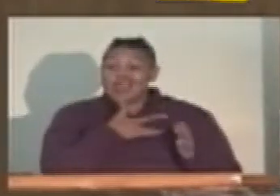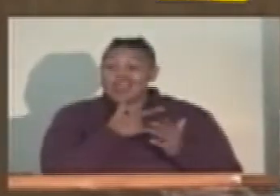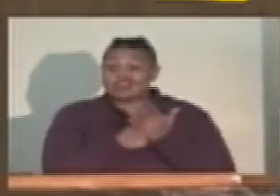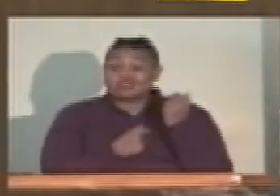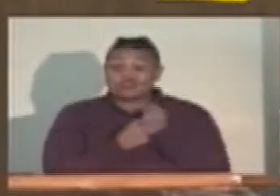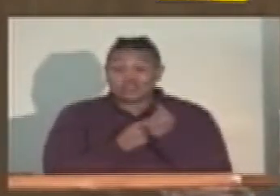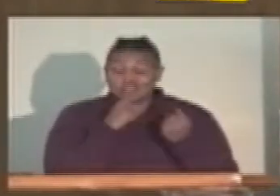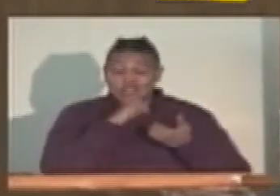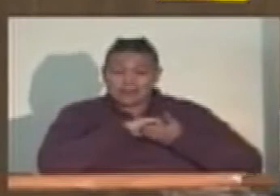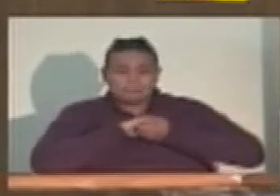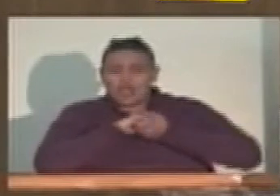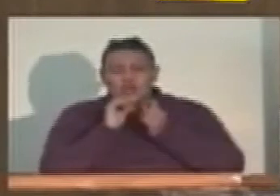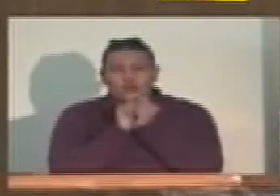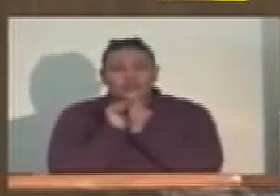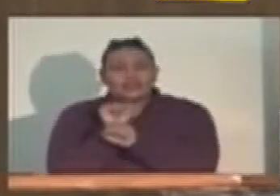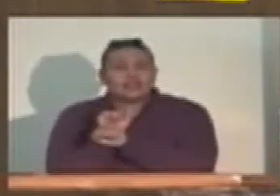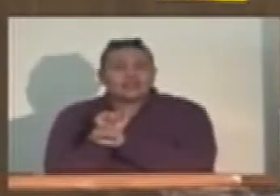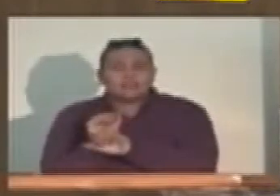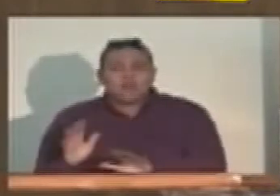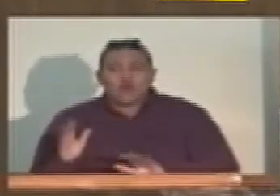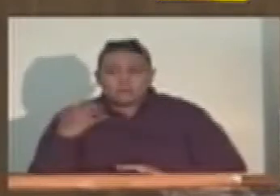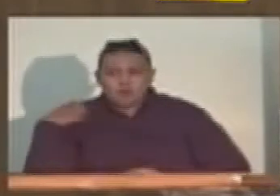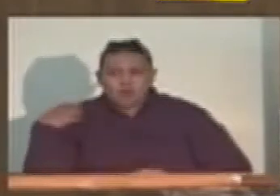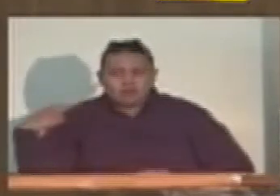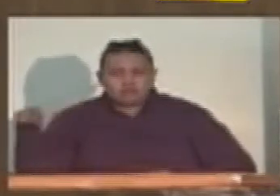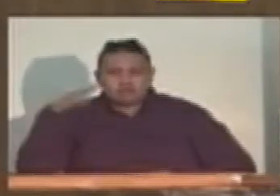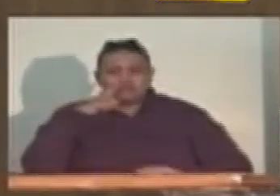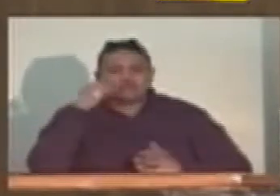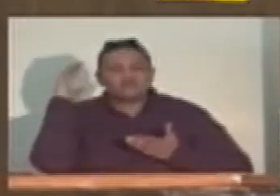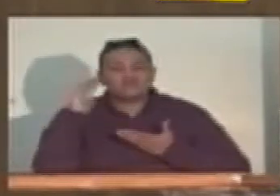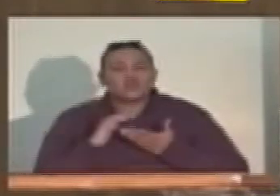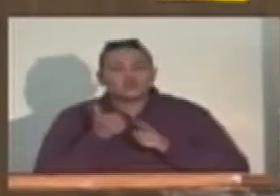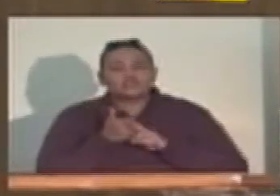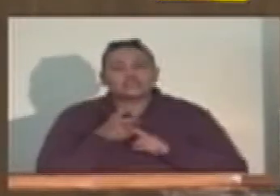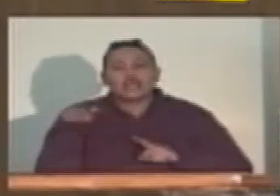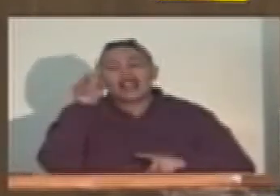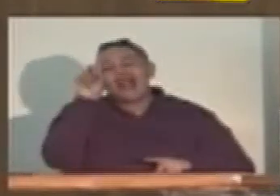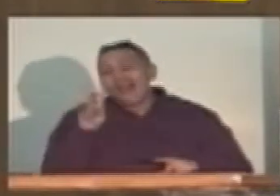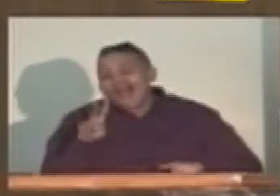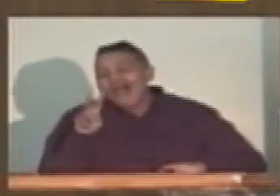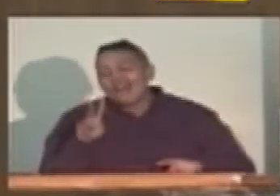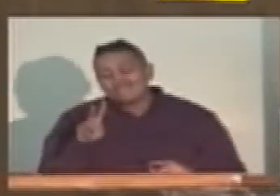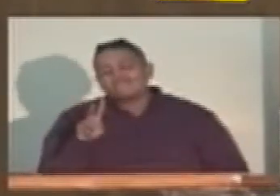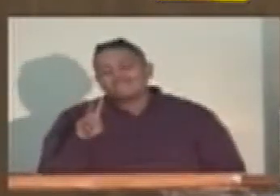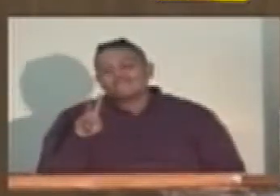in partnership with employers to reduce by at least a half